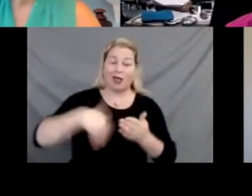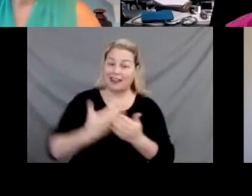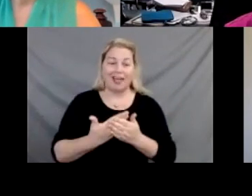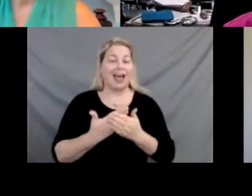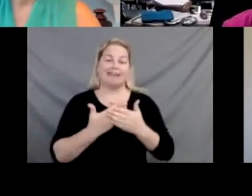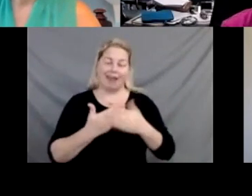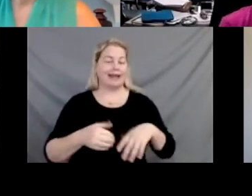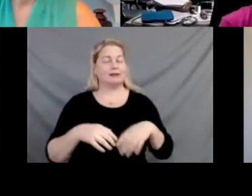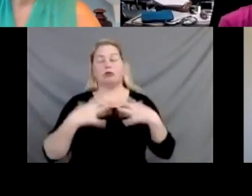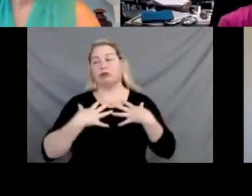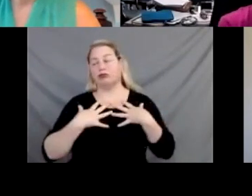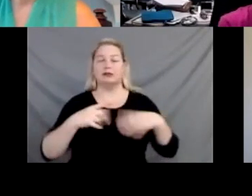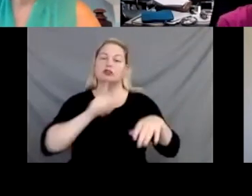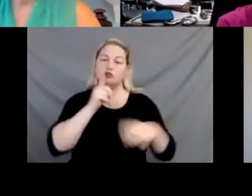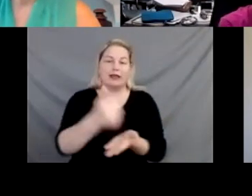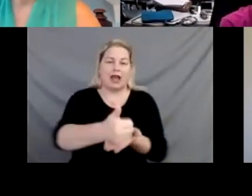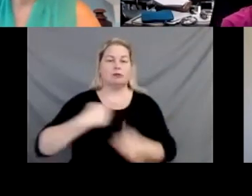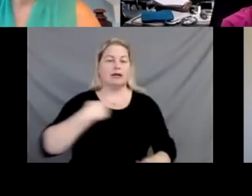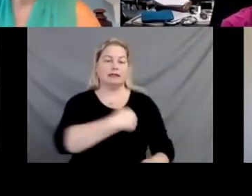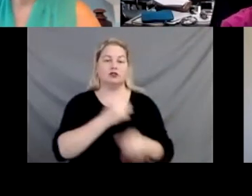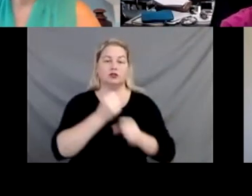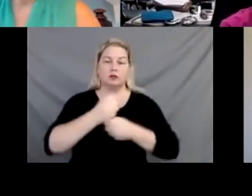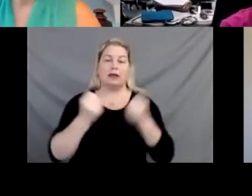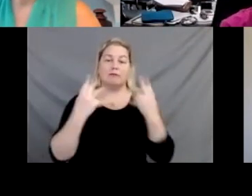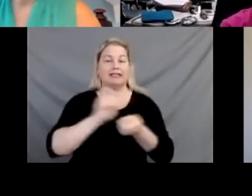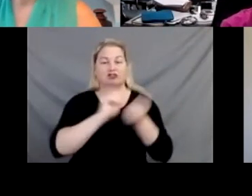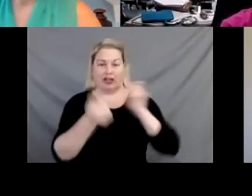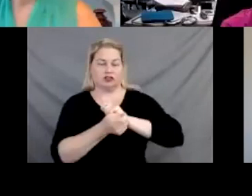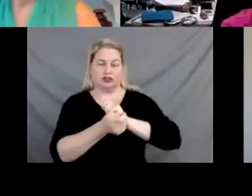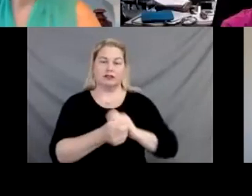make a number of changes to our initial recommendation.